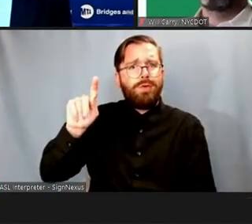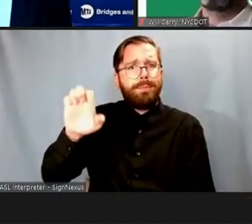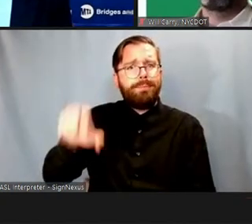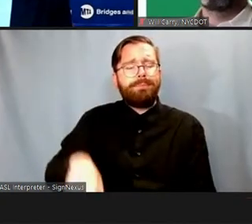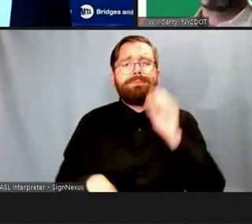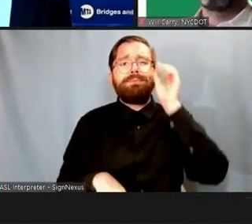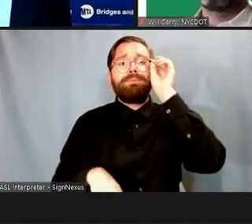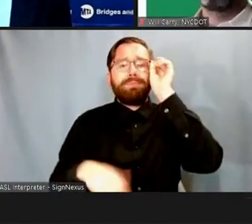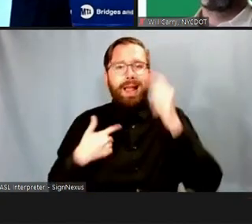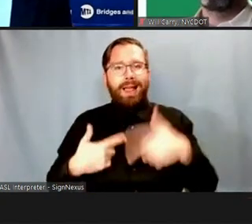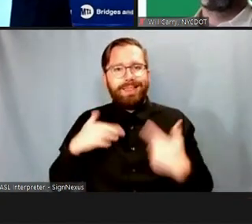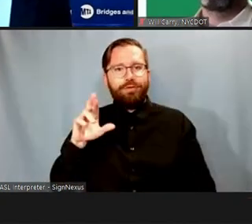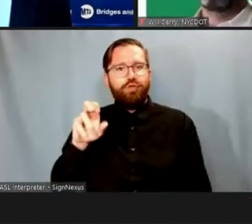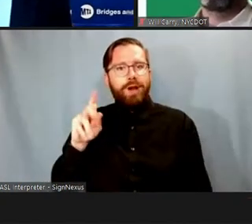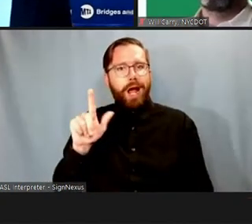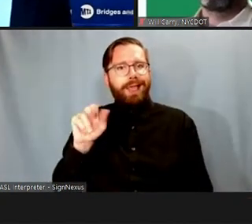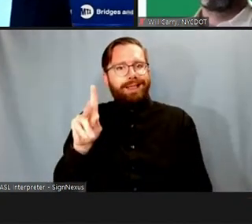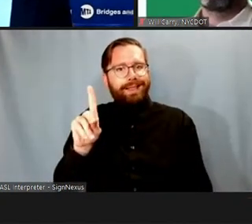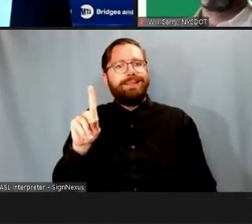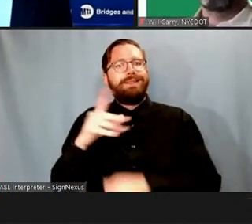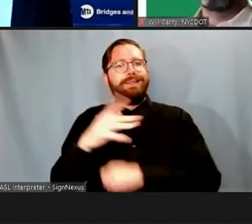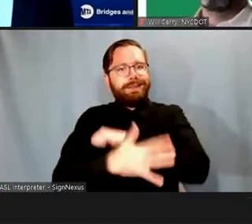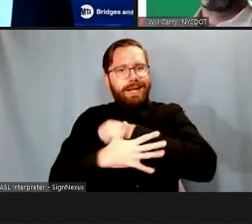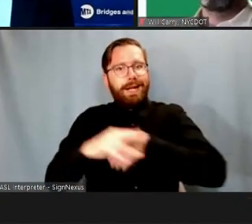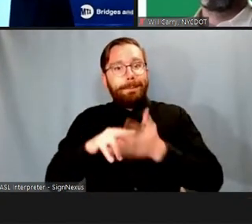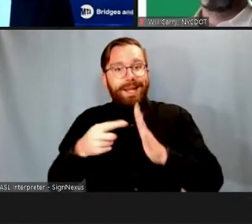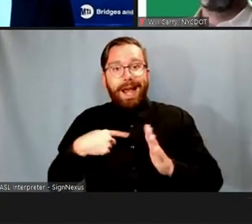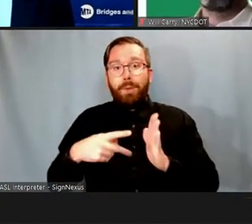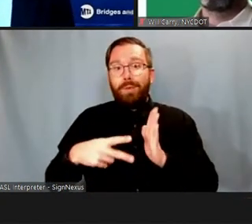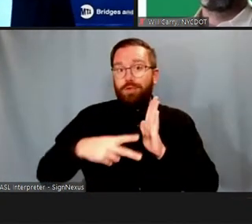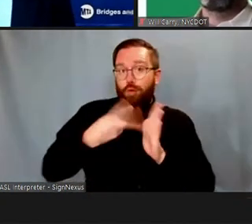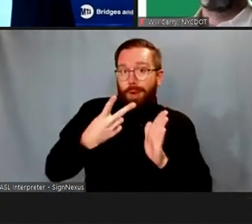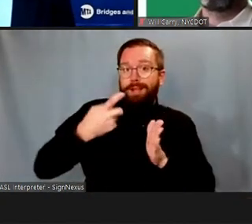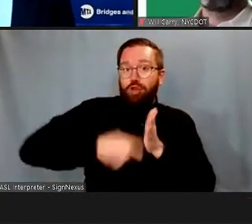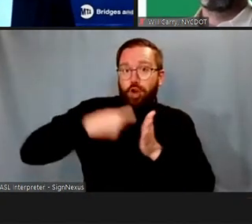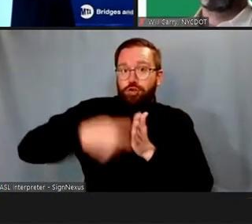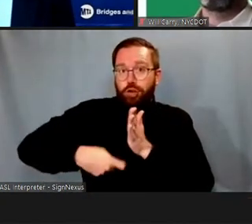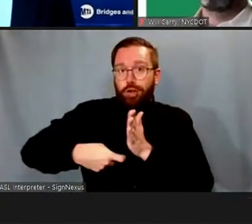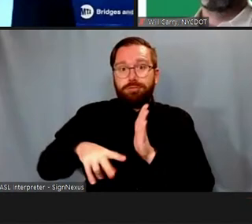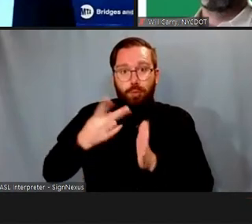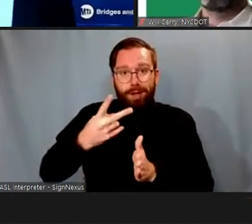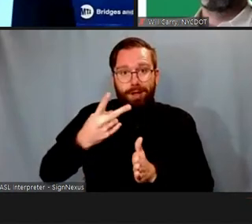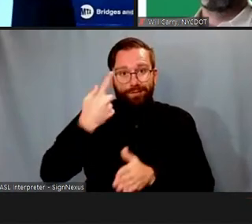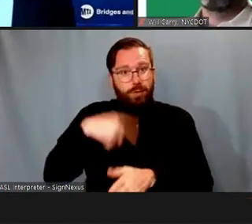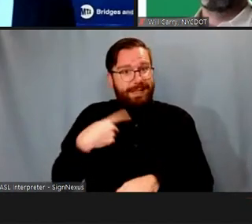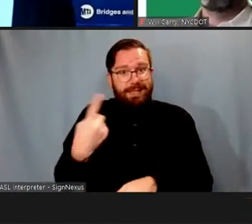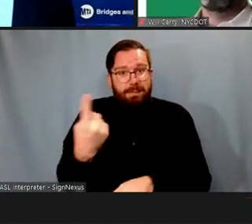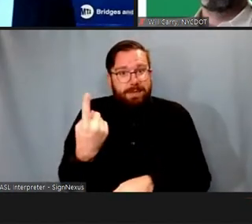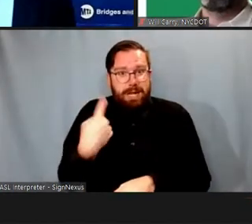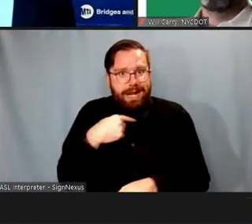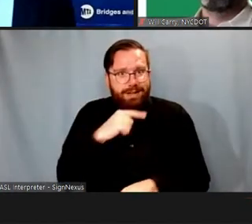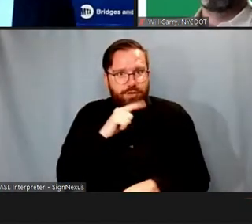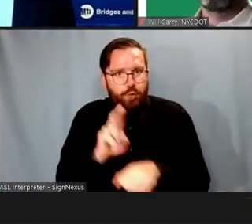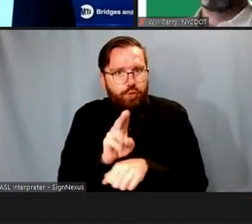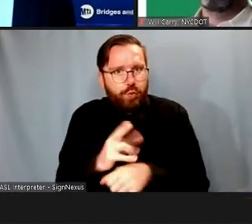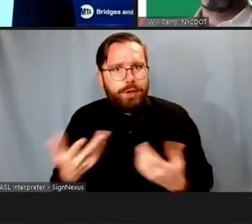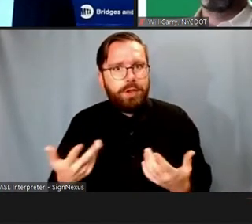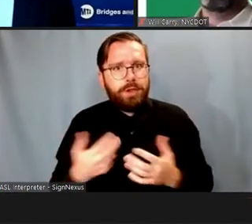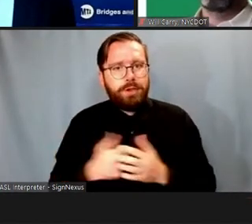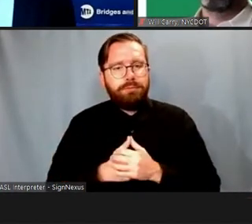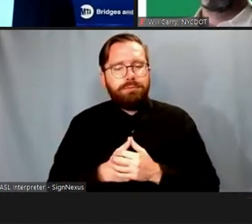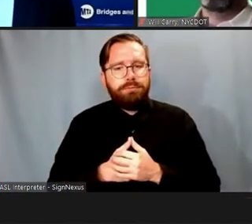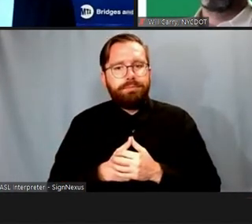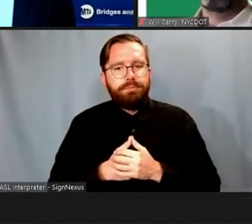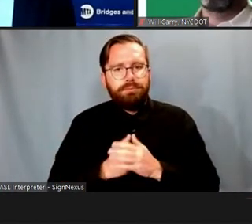cbd toll would effectively tax me twice for the same thing that i can't even use living at the northernmost end of the